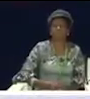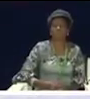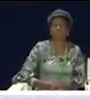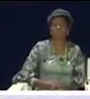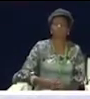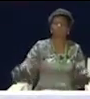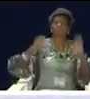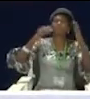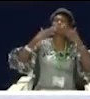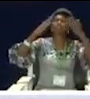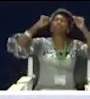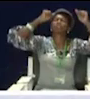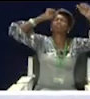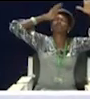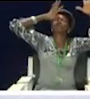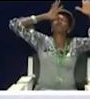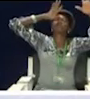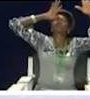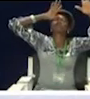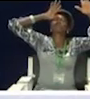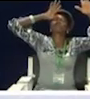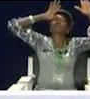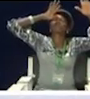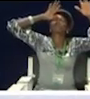Oh, thank you, Father.